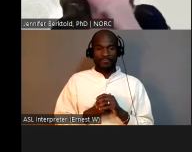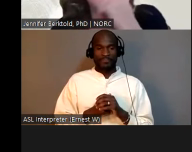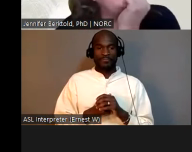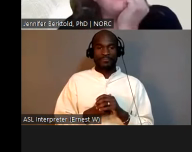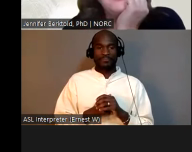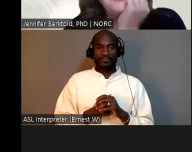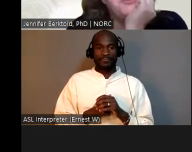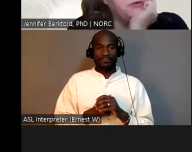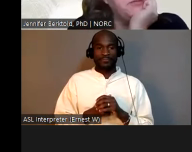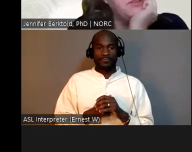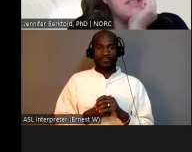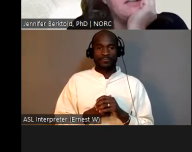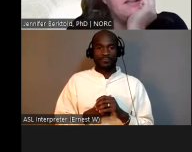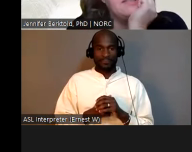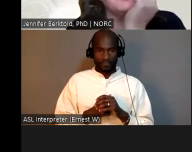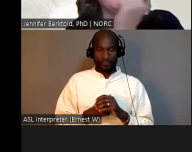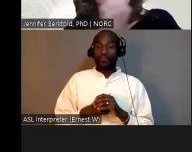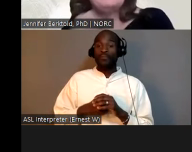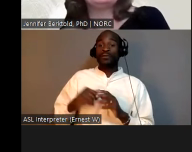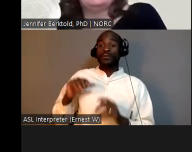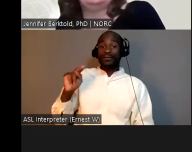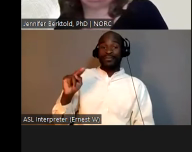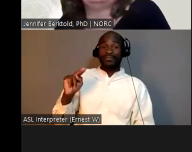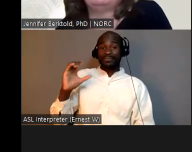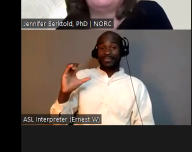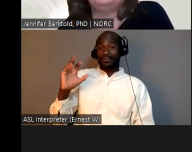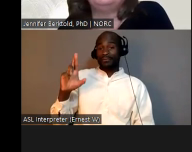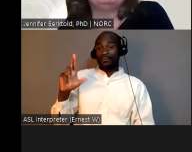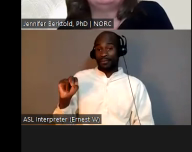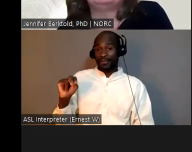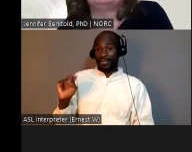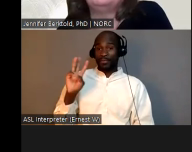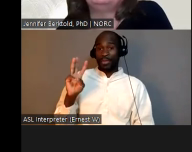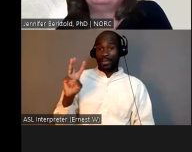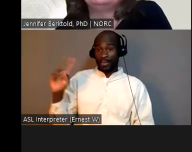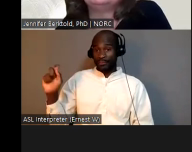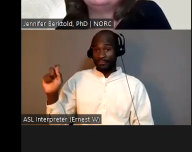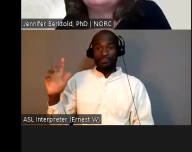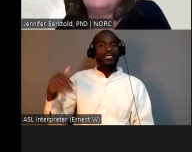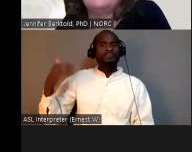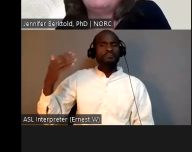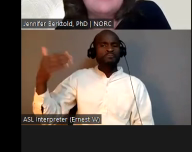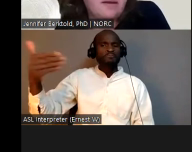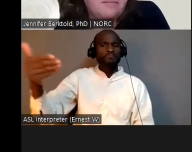How often do you visit the NCRN website? And I've got the URL up here,